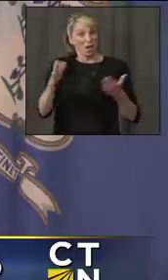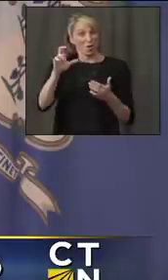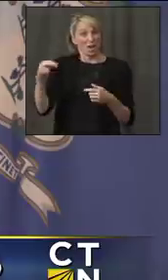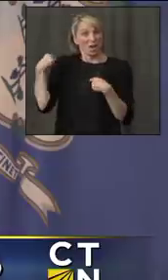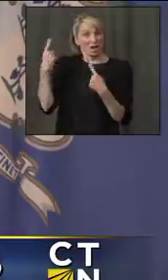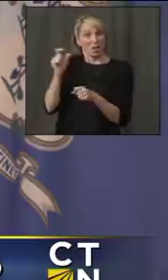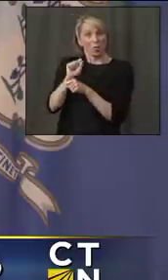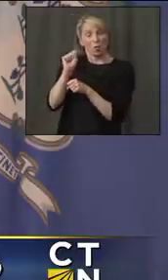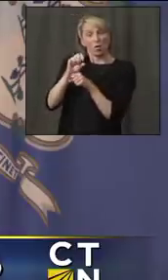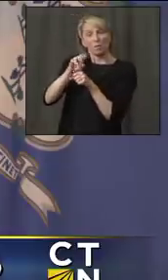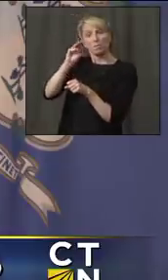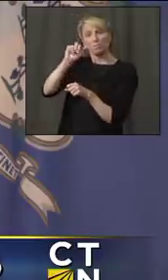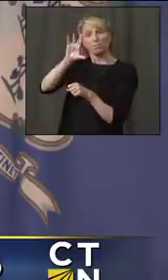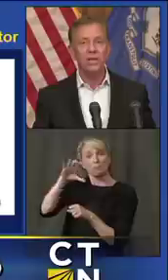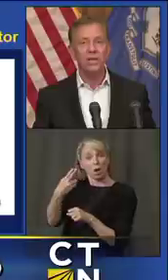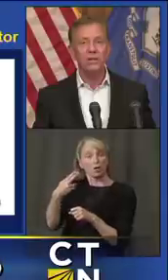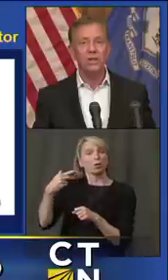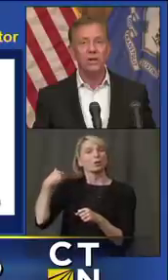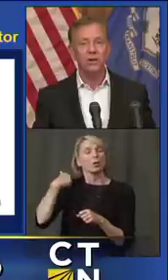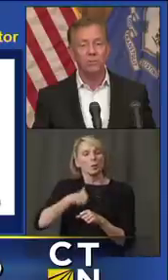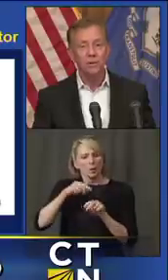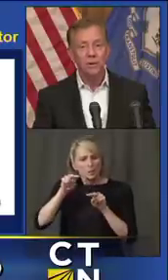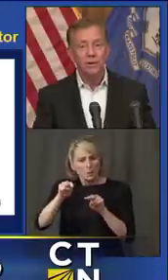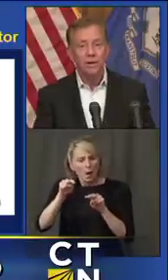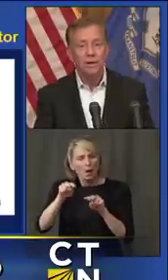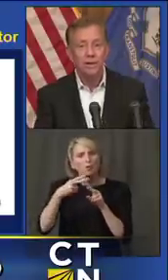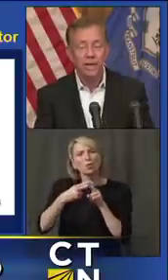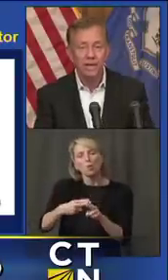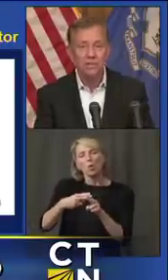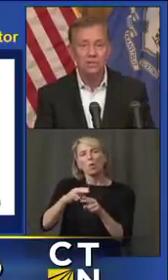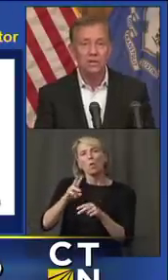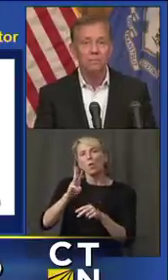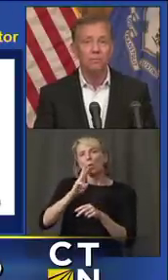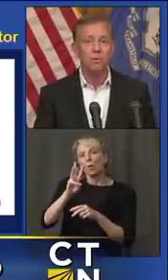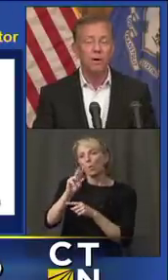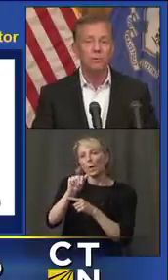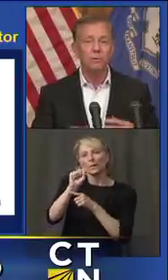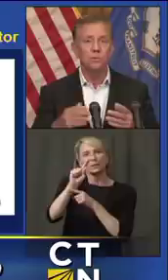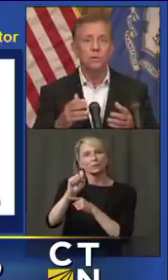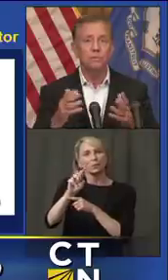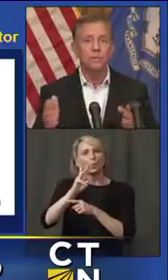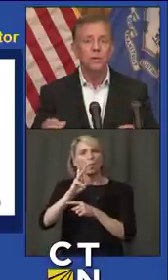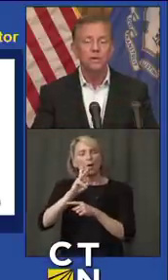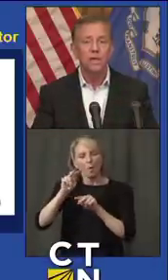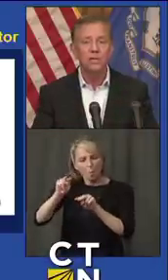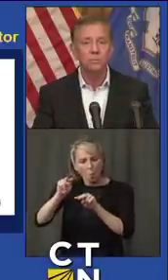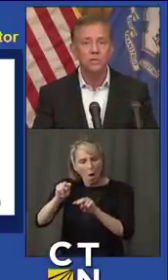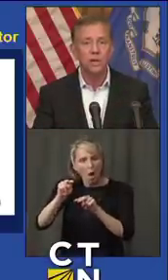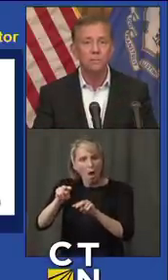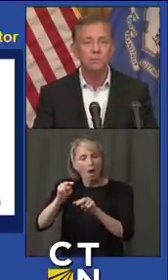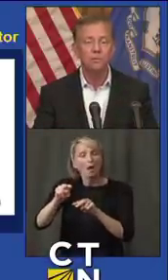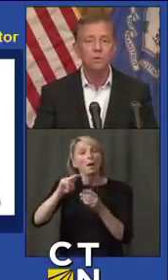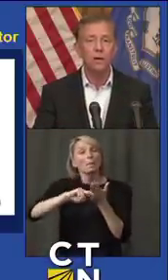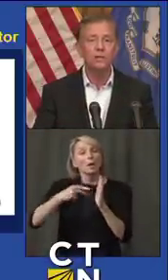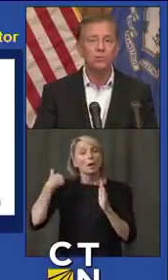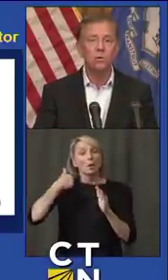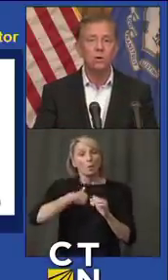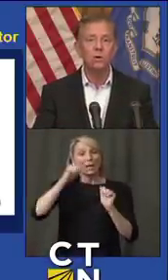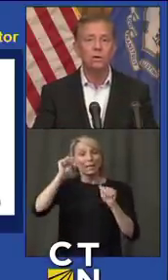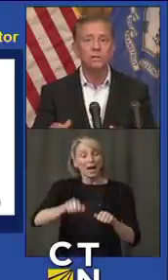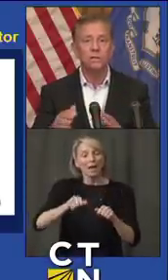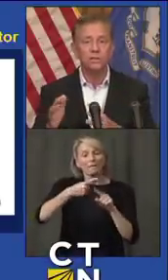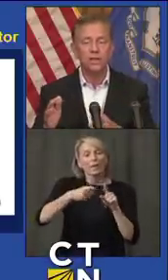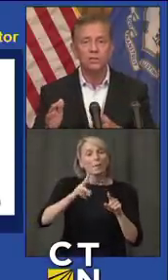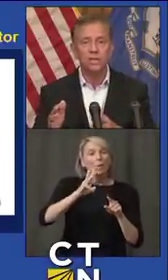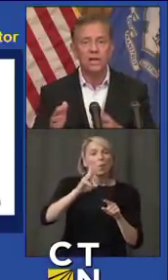the wastewater surveillance as a leading indicator. That is, we're able to take some samples from the